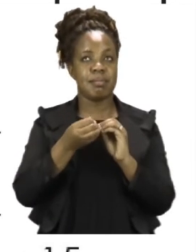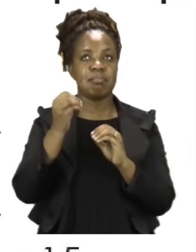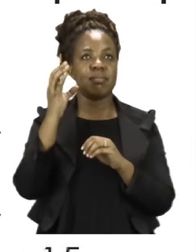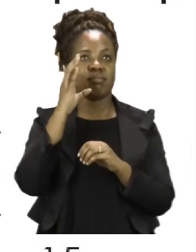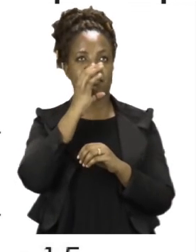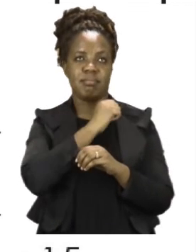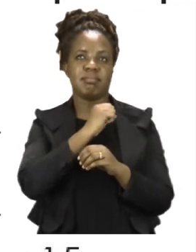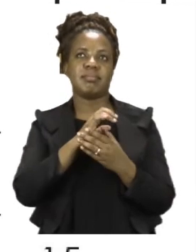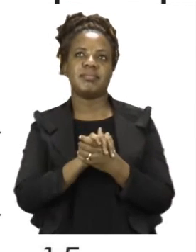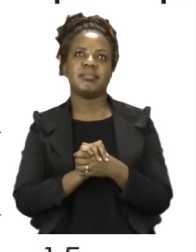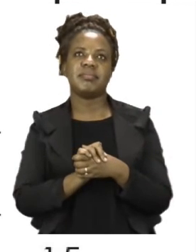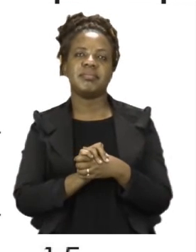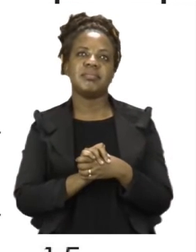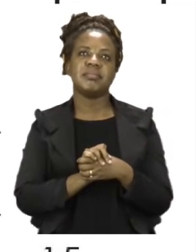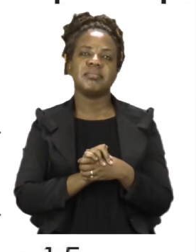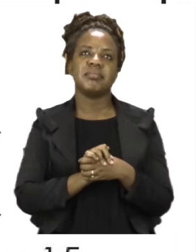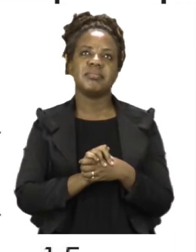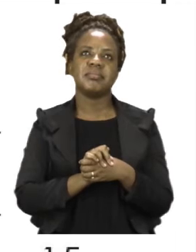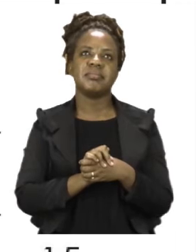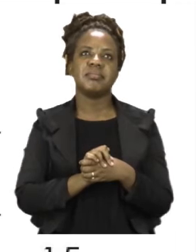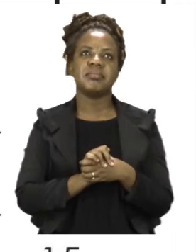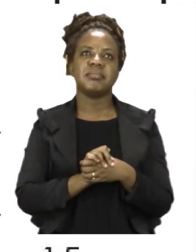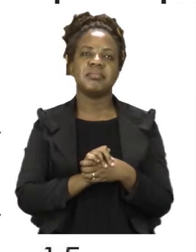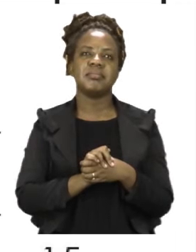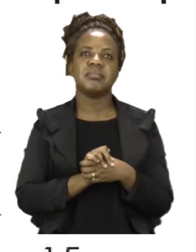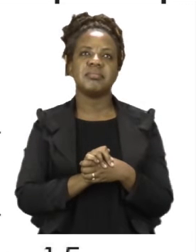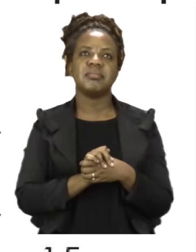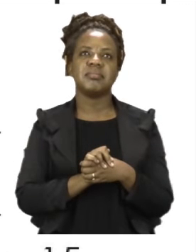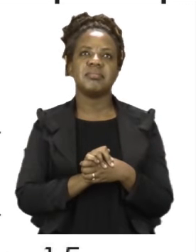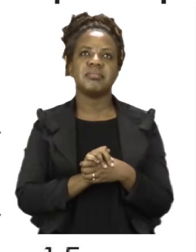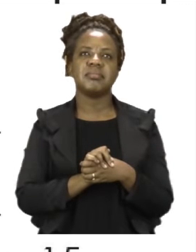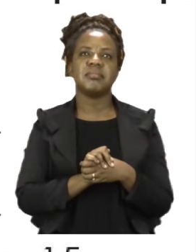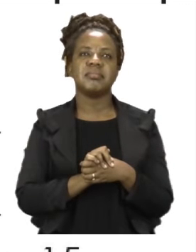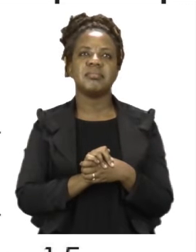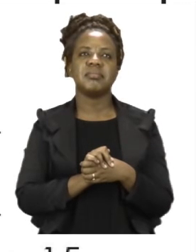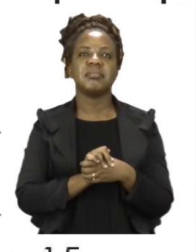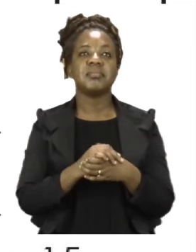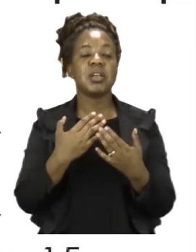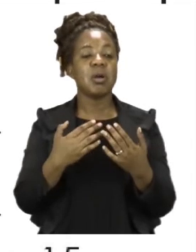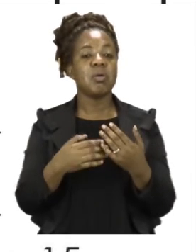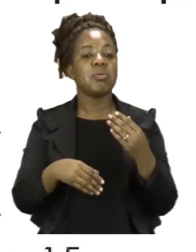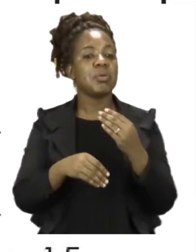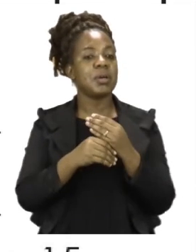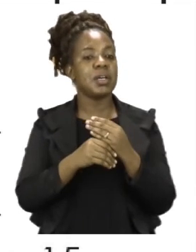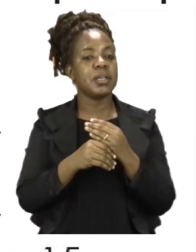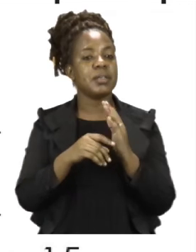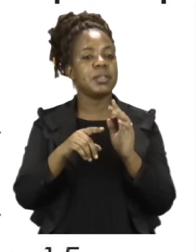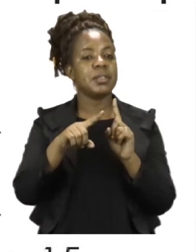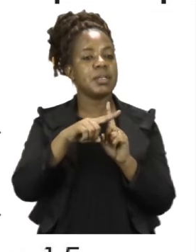very easy for us because all we need to do is, instead of adding, we are going to